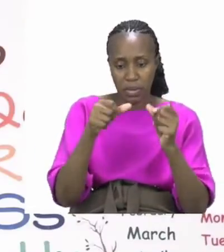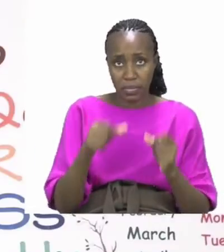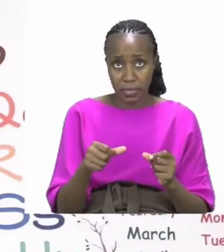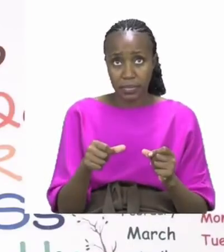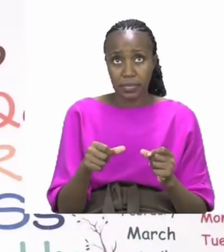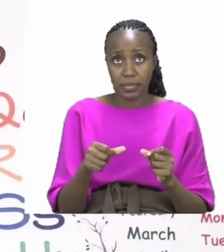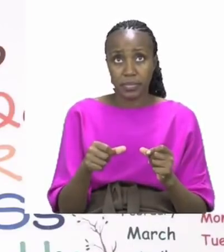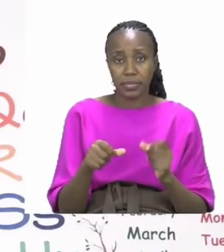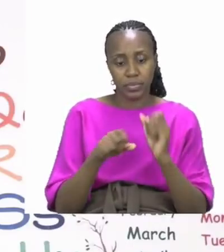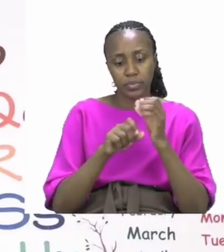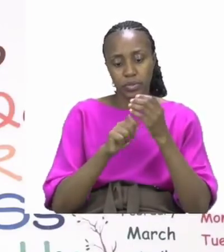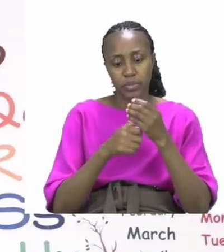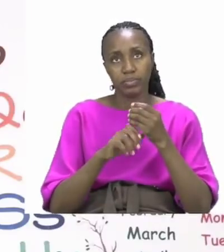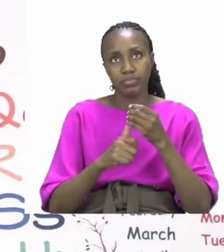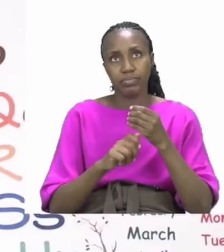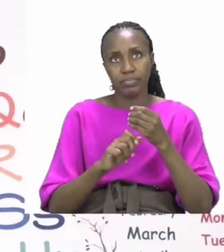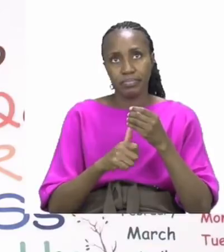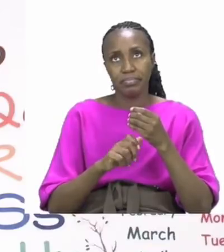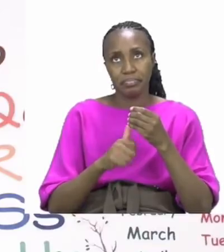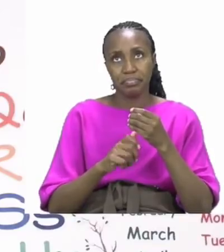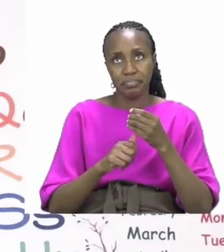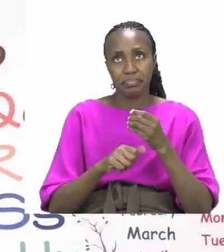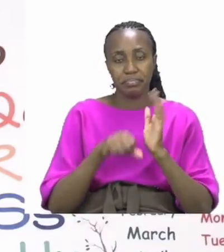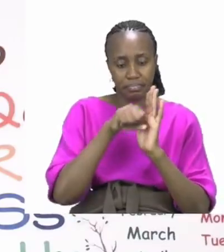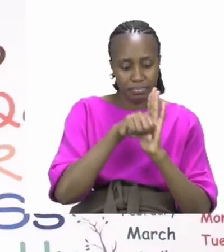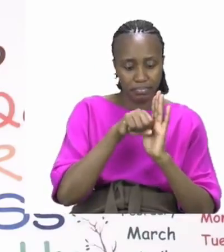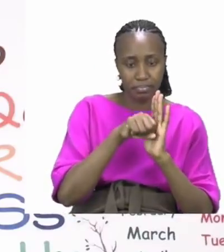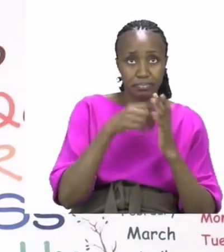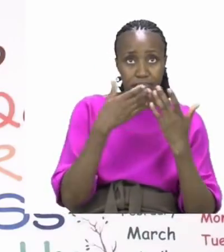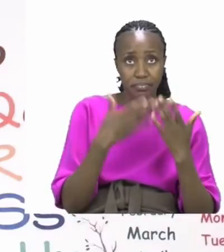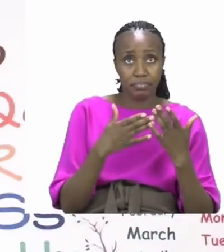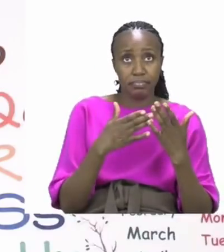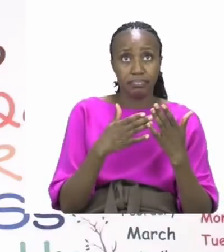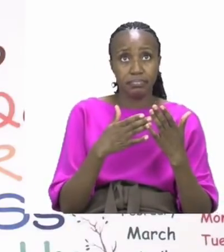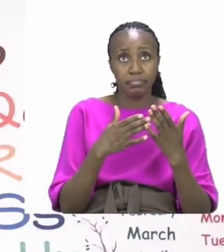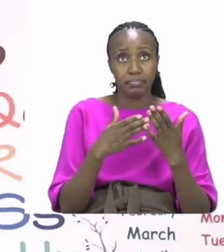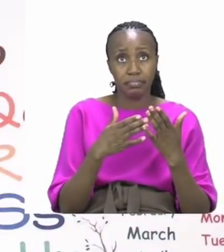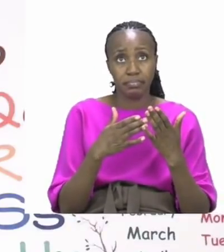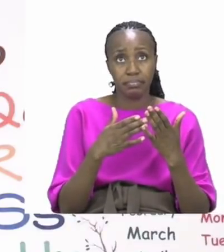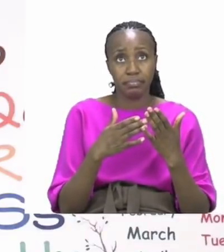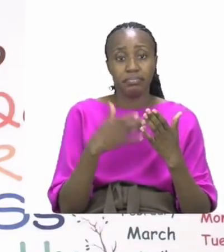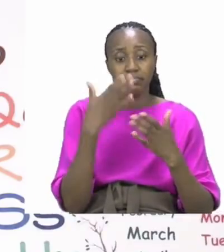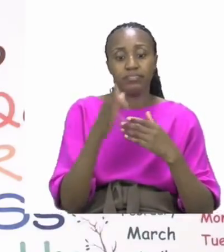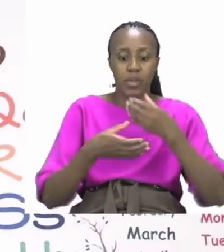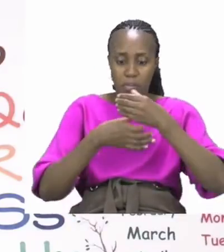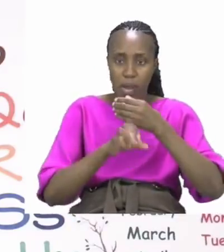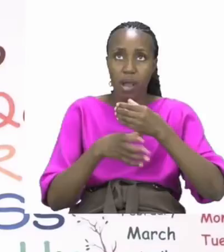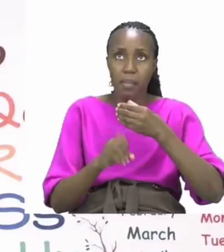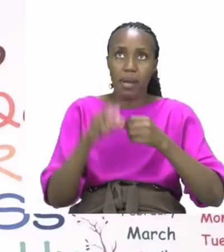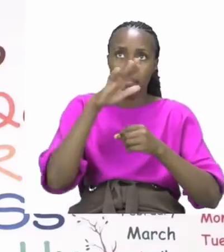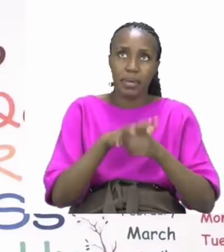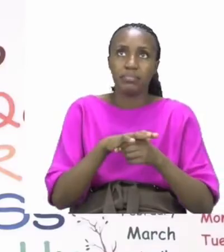glue correctly. We roll it up, take the paper, and then spread behind